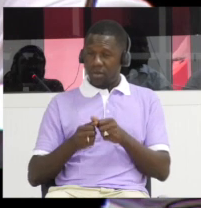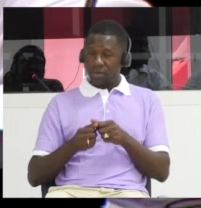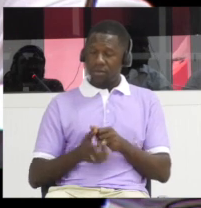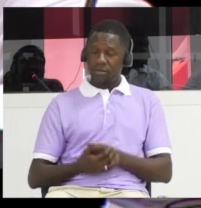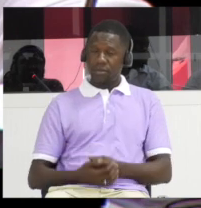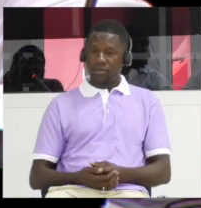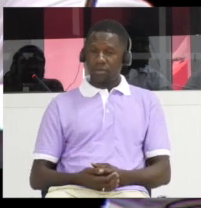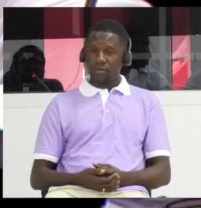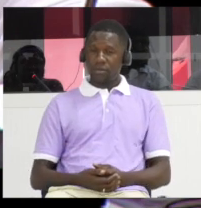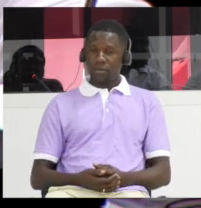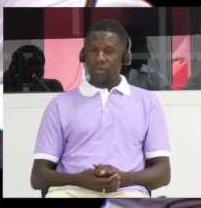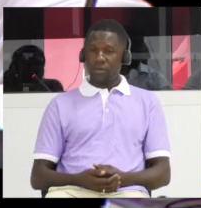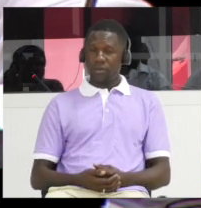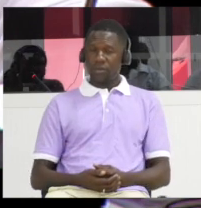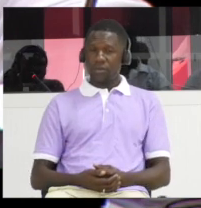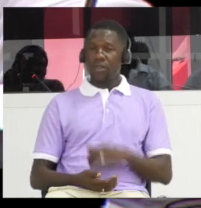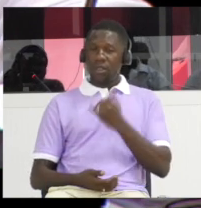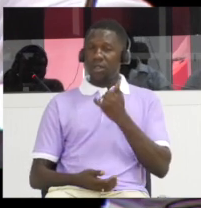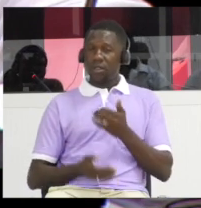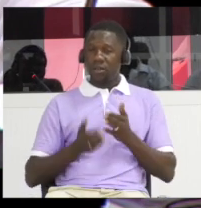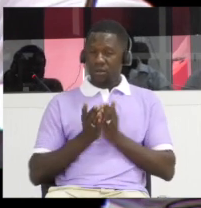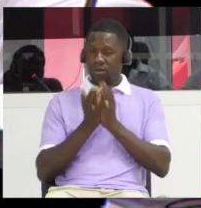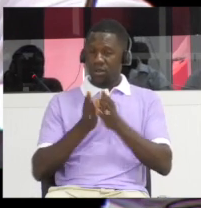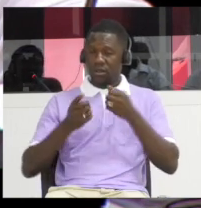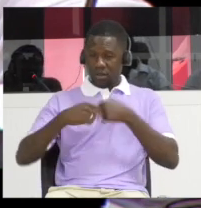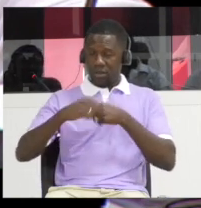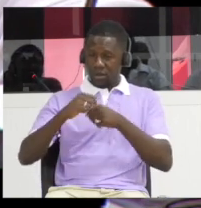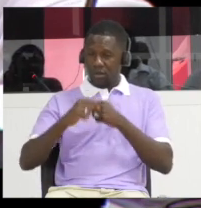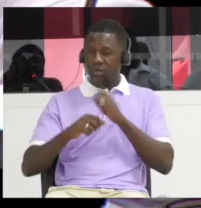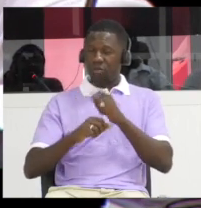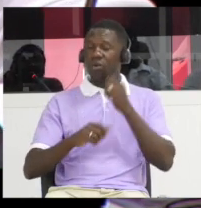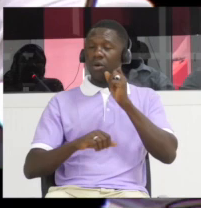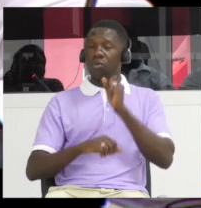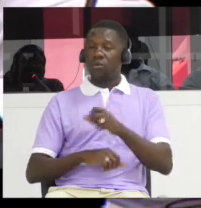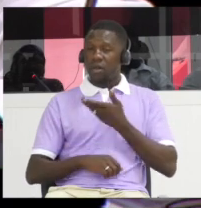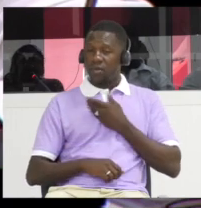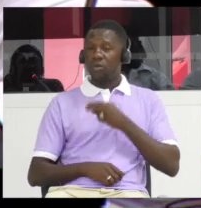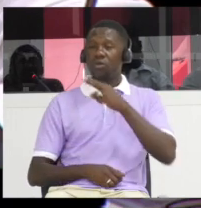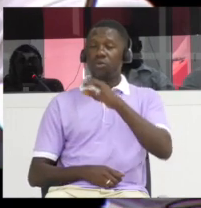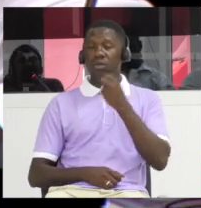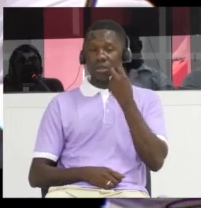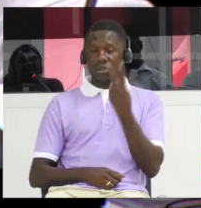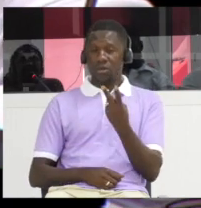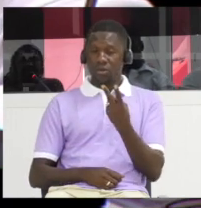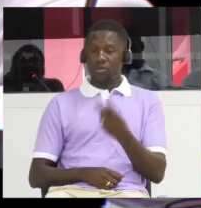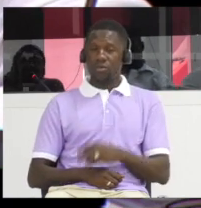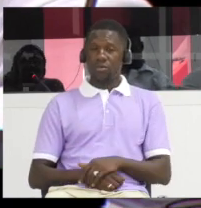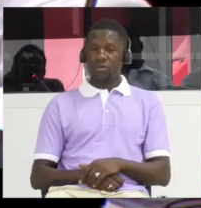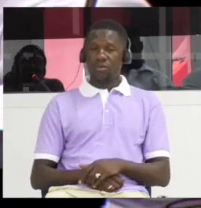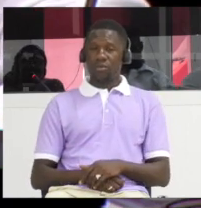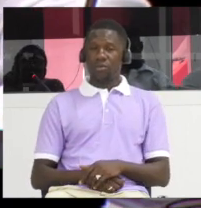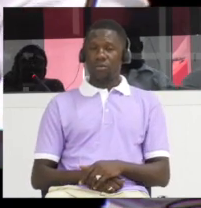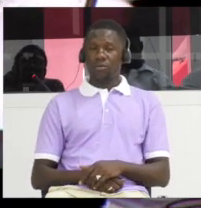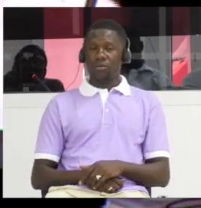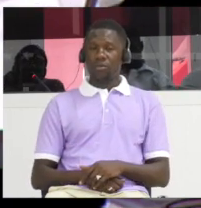the naval exercise was supposed to take place on the 22nd. So did you have any role to play